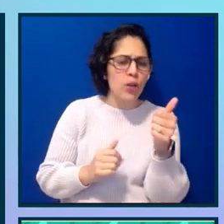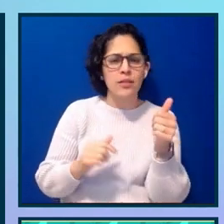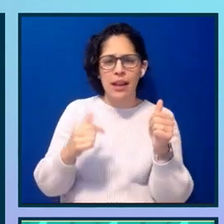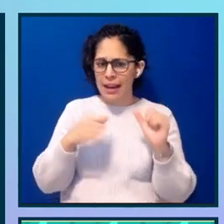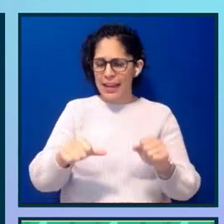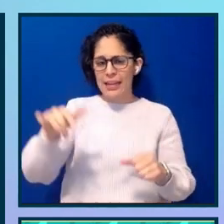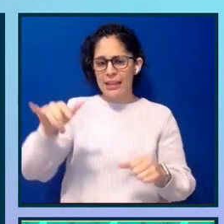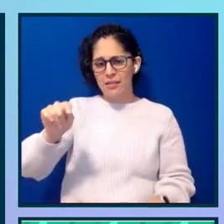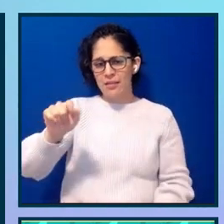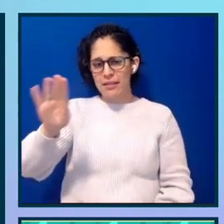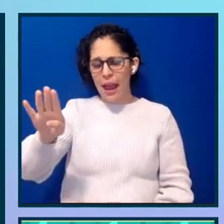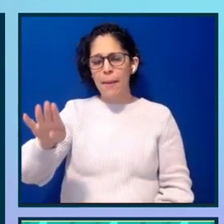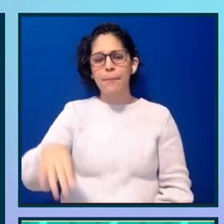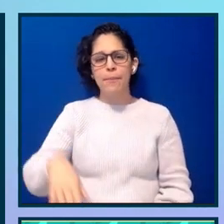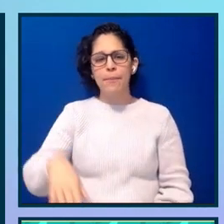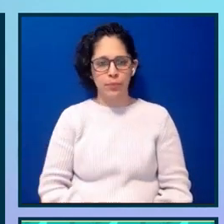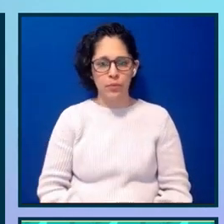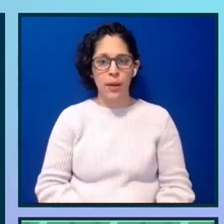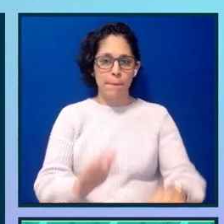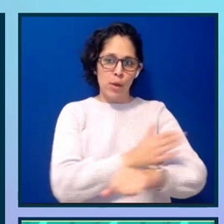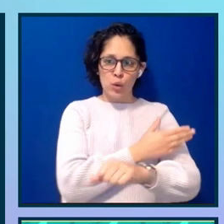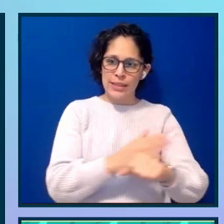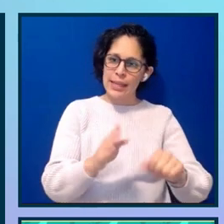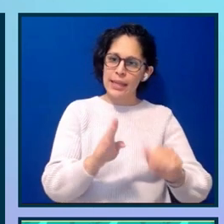key. Privacy policy link. Okay.